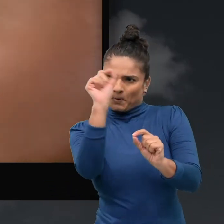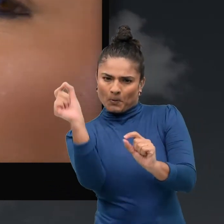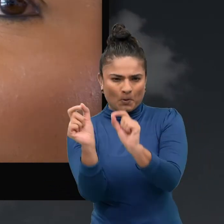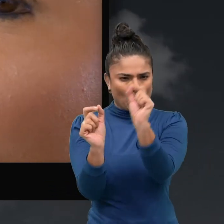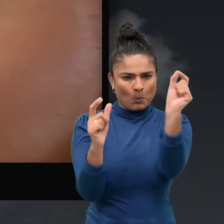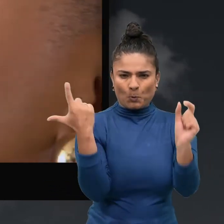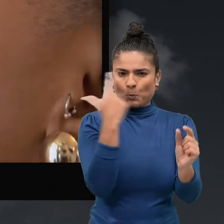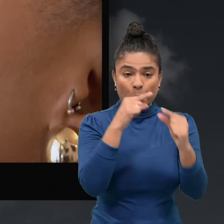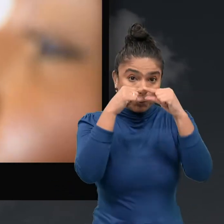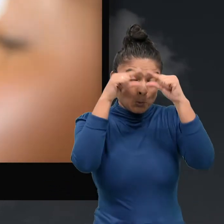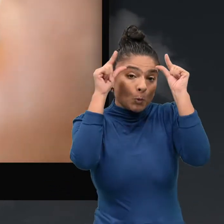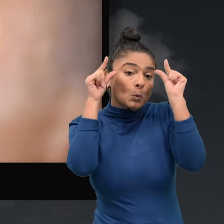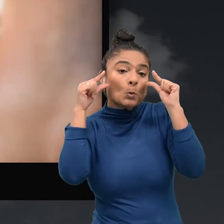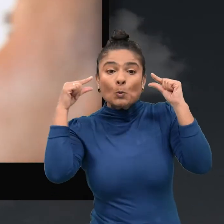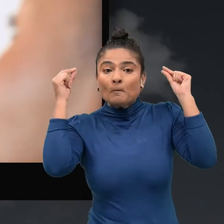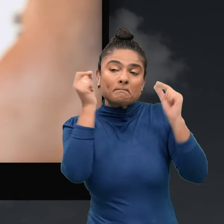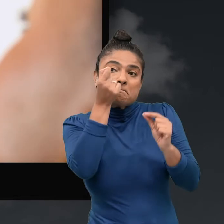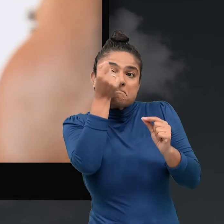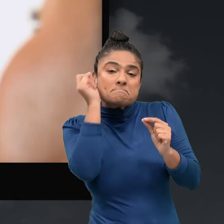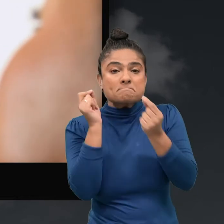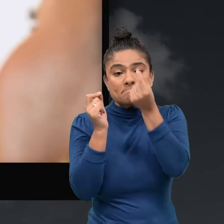ability to draw the way I want to draw the brow.